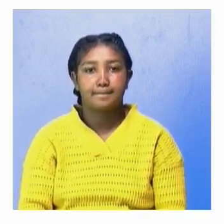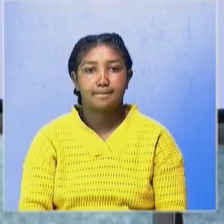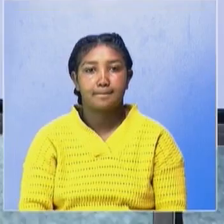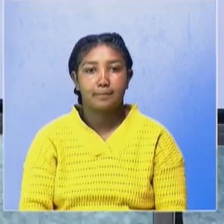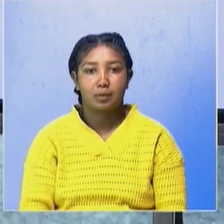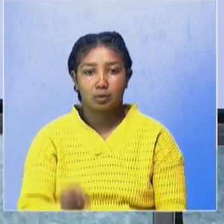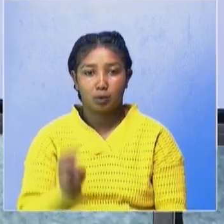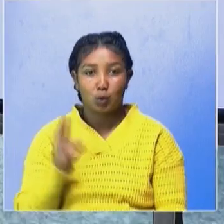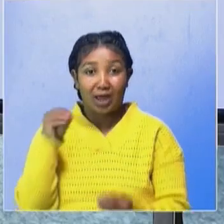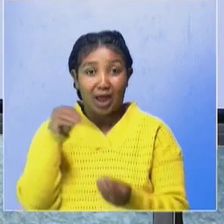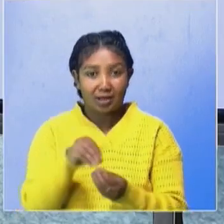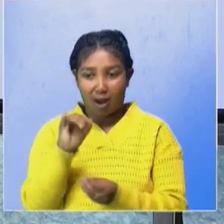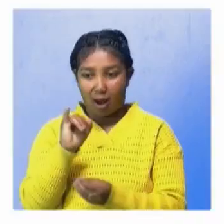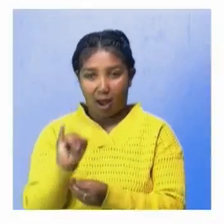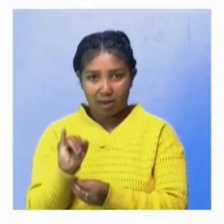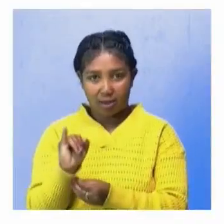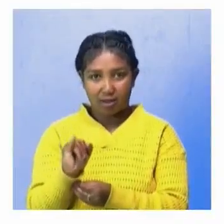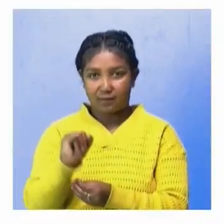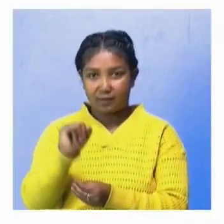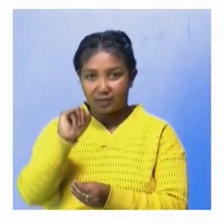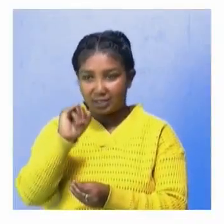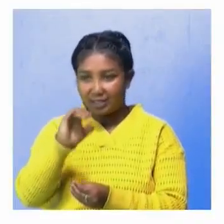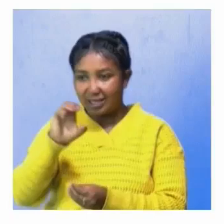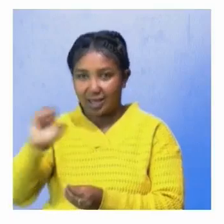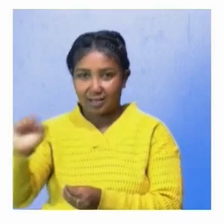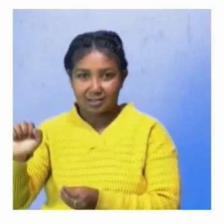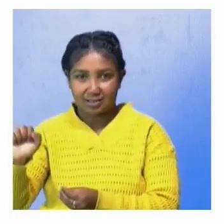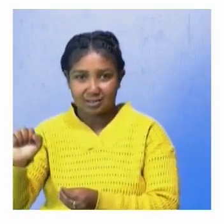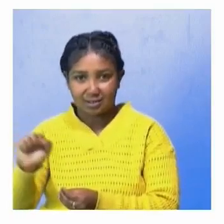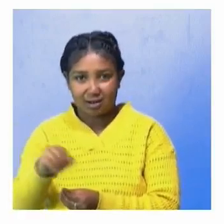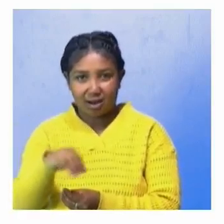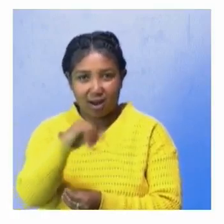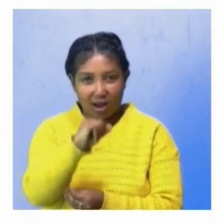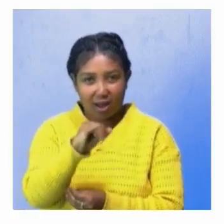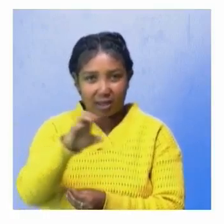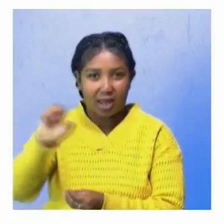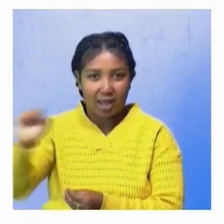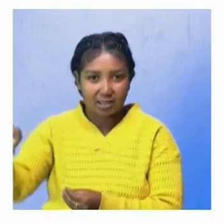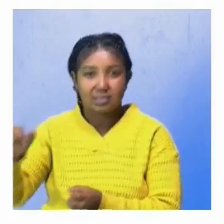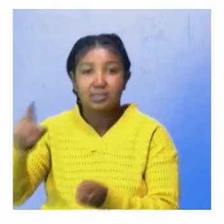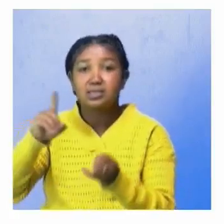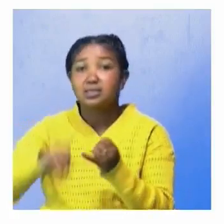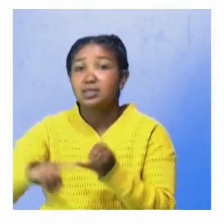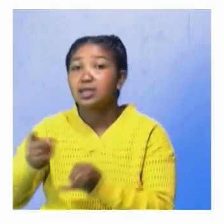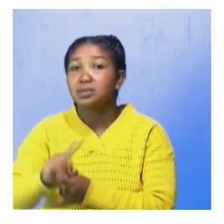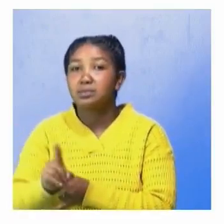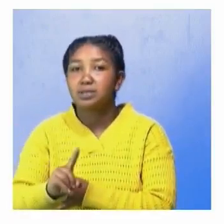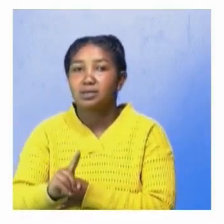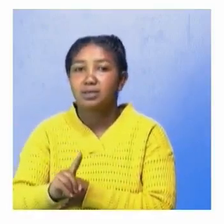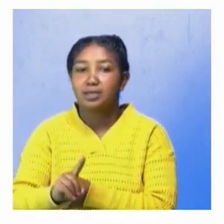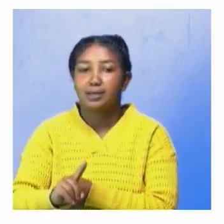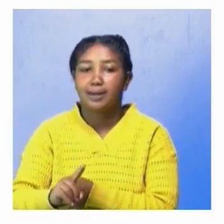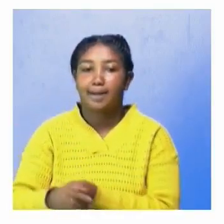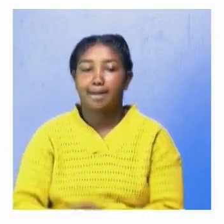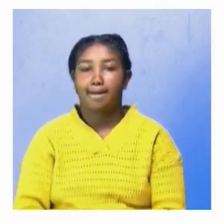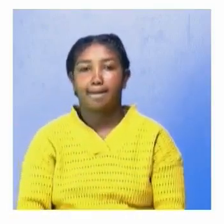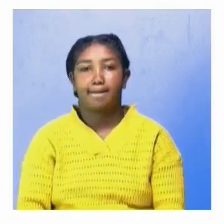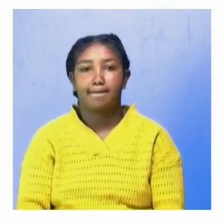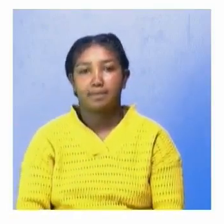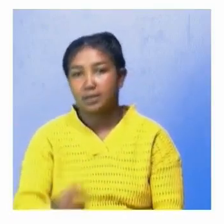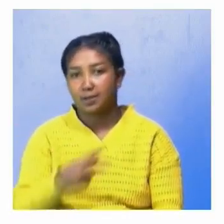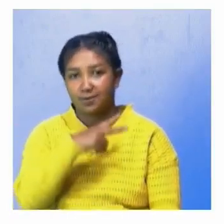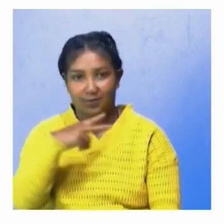We add I, E, S at the end of the